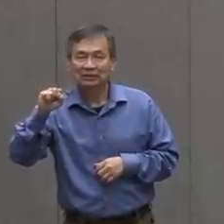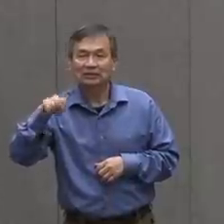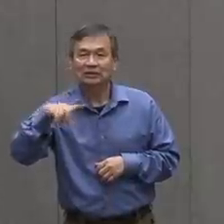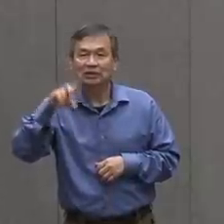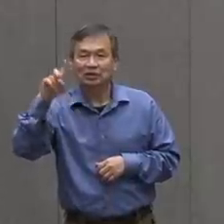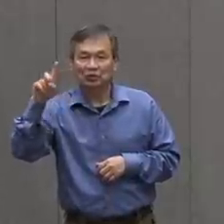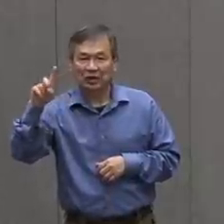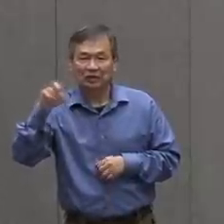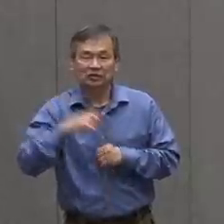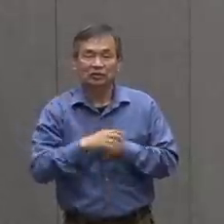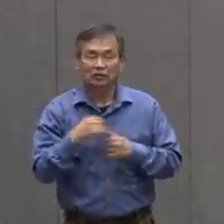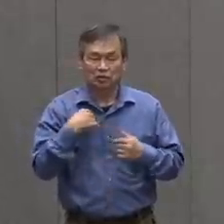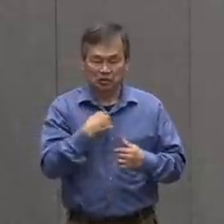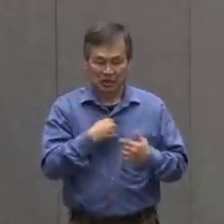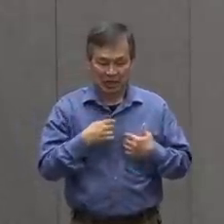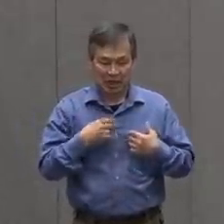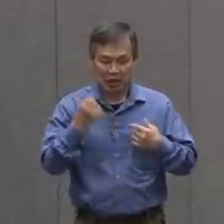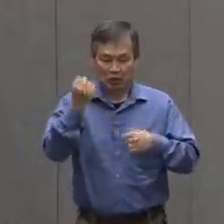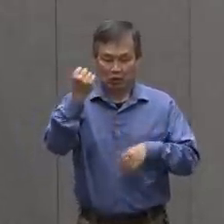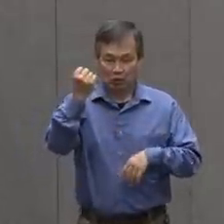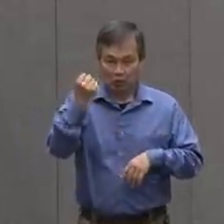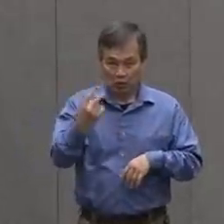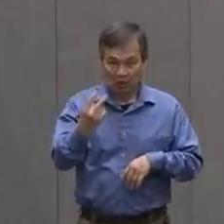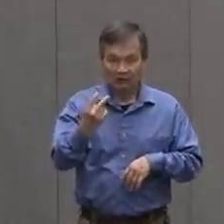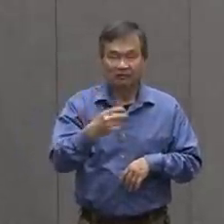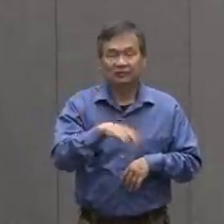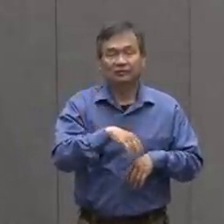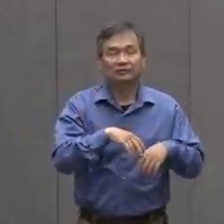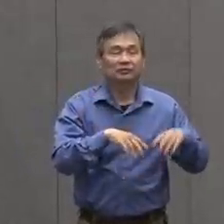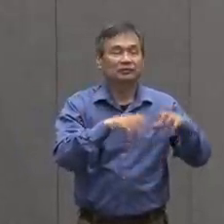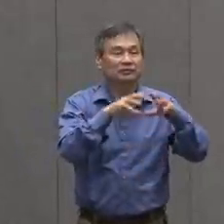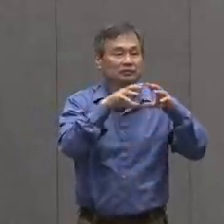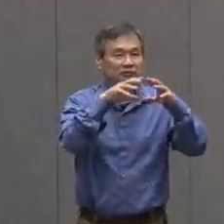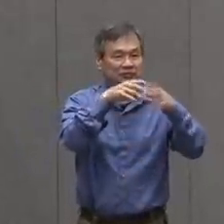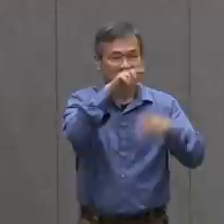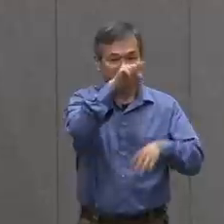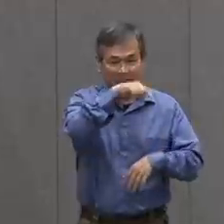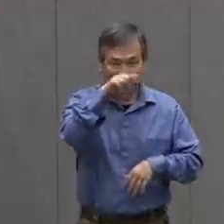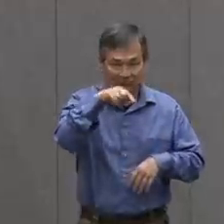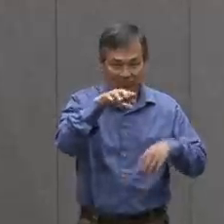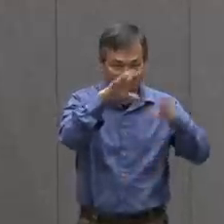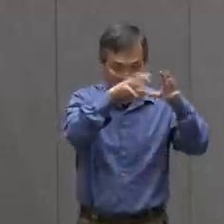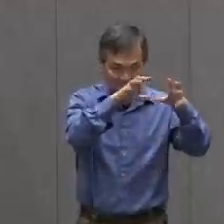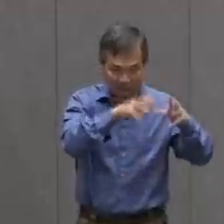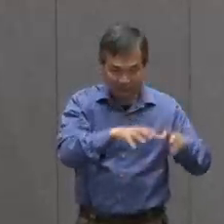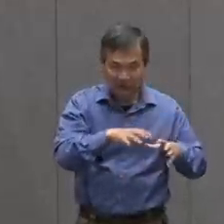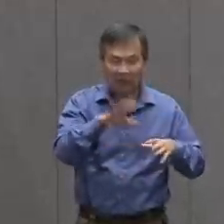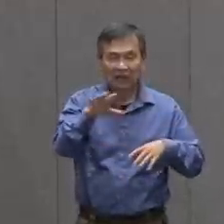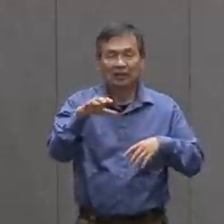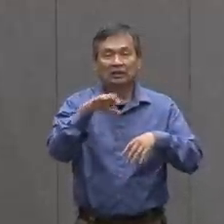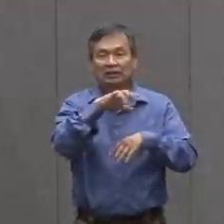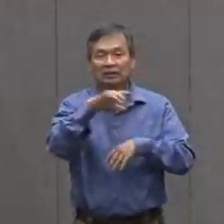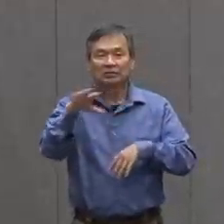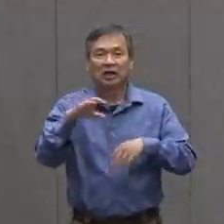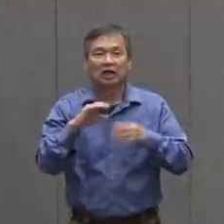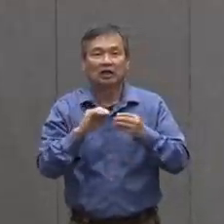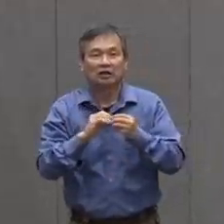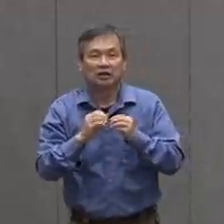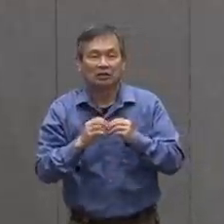We had 12 tally marks. We spelled the number 12. Let's spell it one more